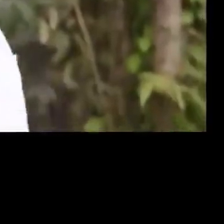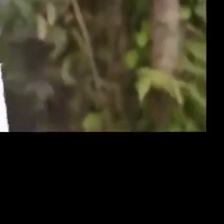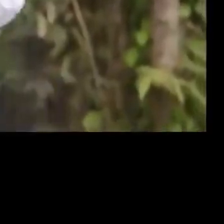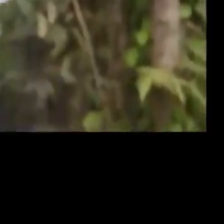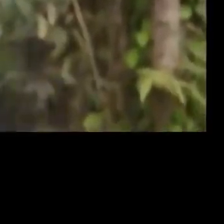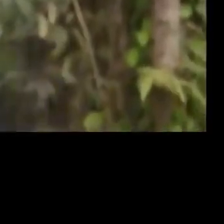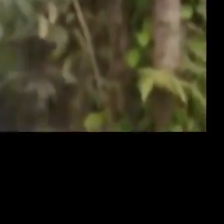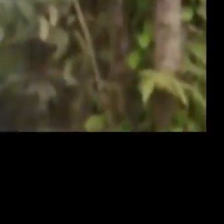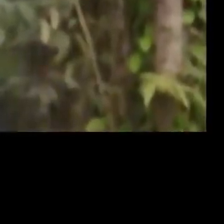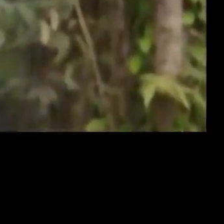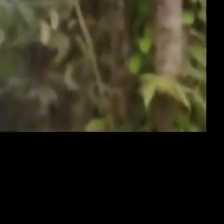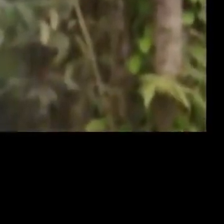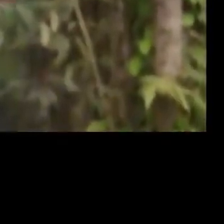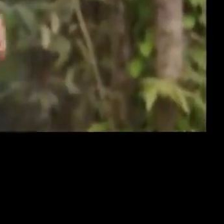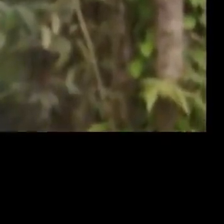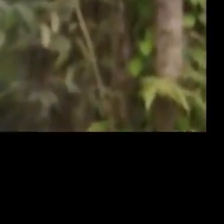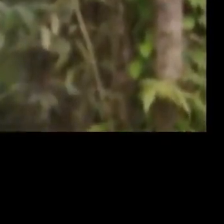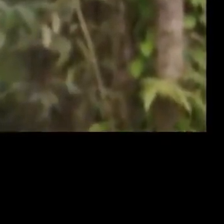Ah,